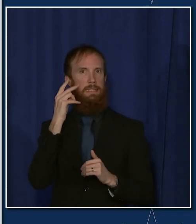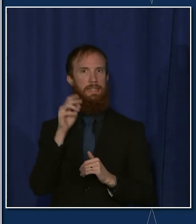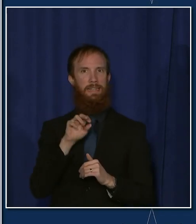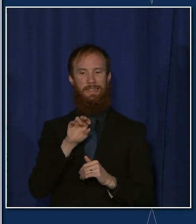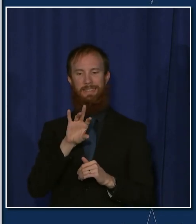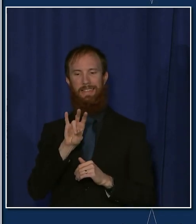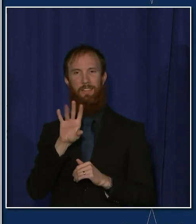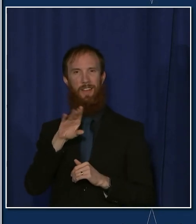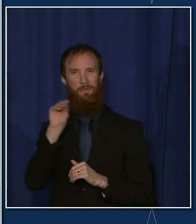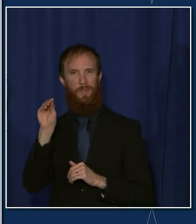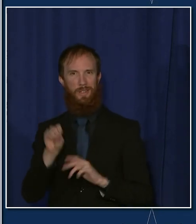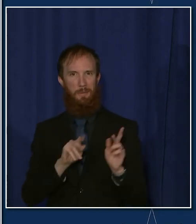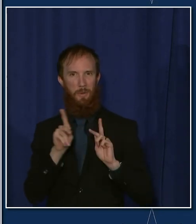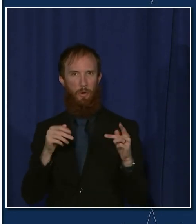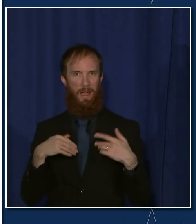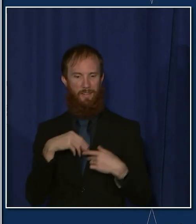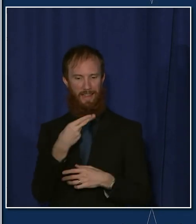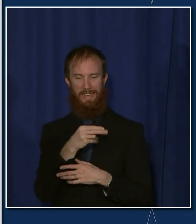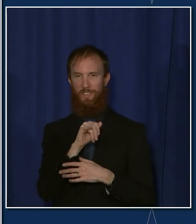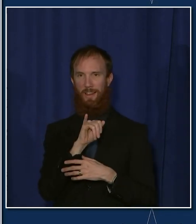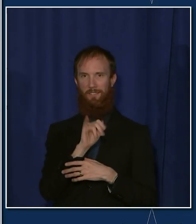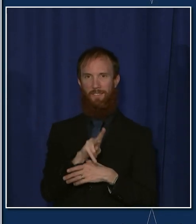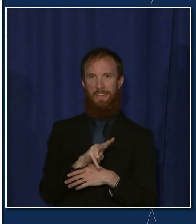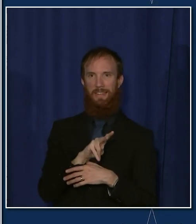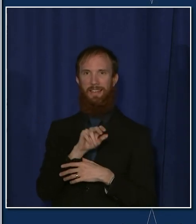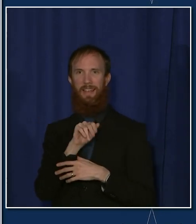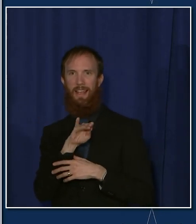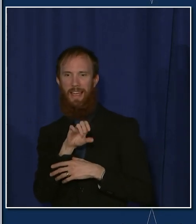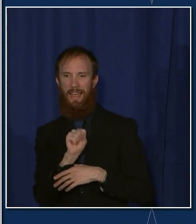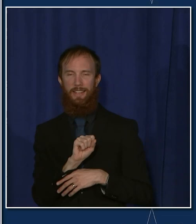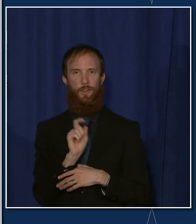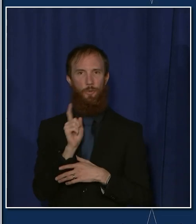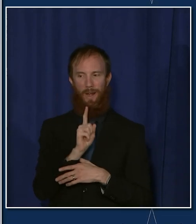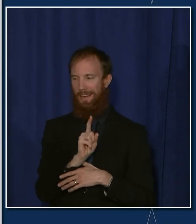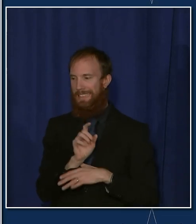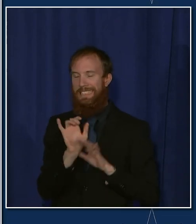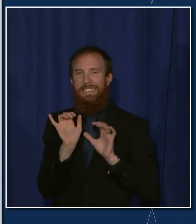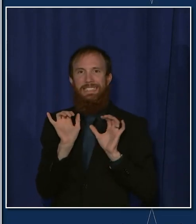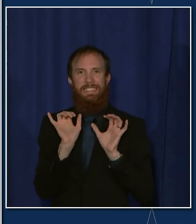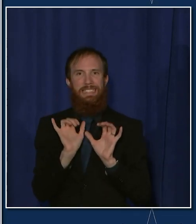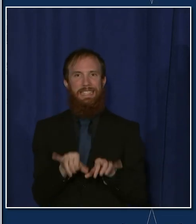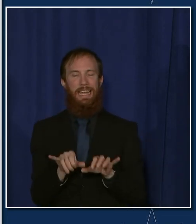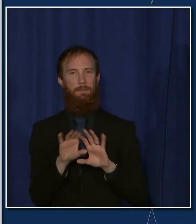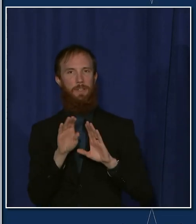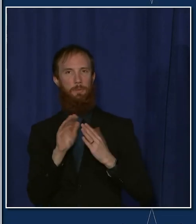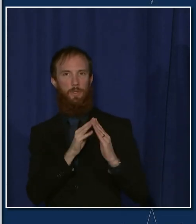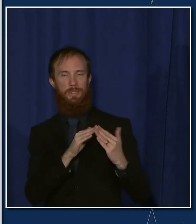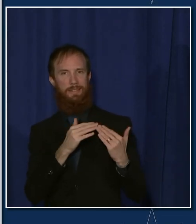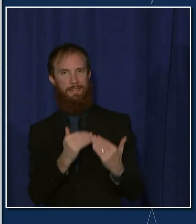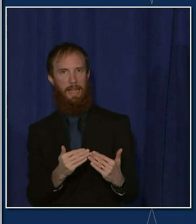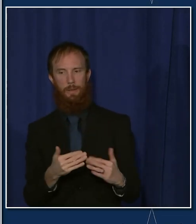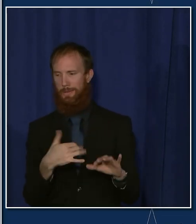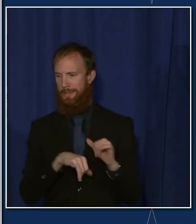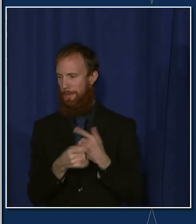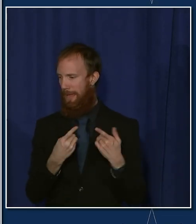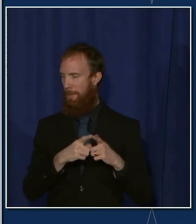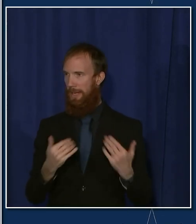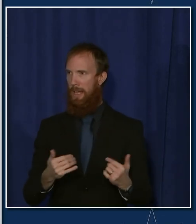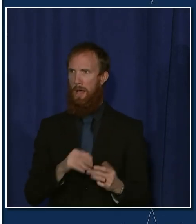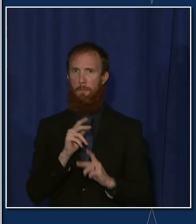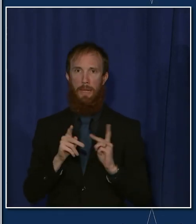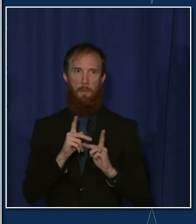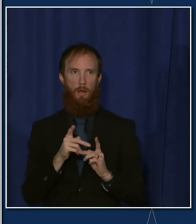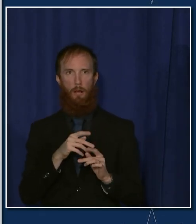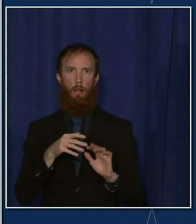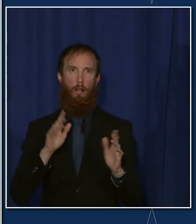HIV and AIDS cases are in these communities? These things exist now. So everybody else is up in arms about COVID. We